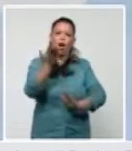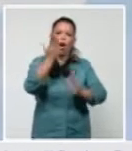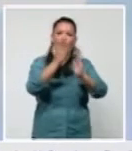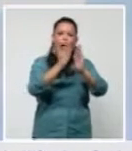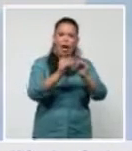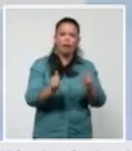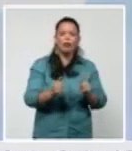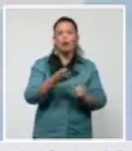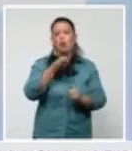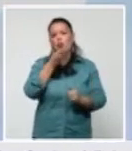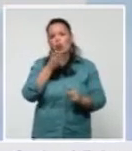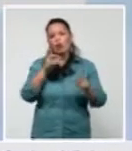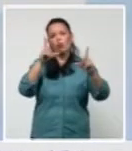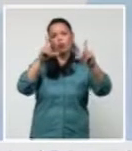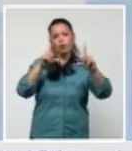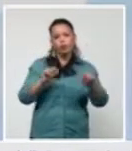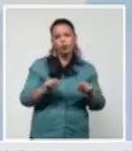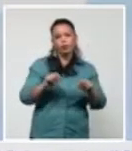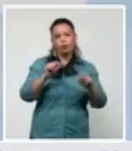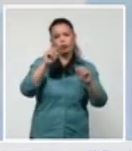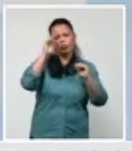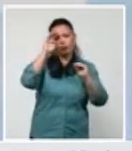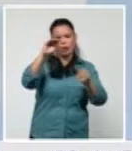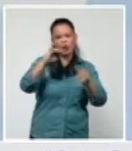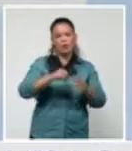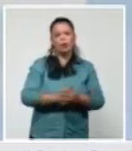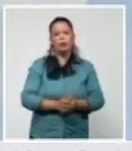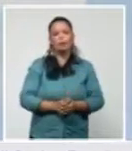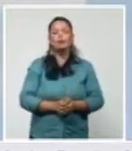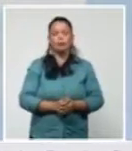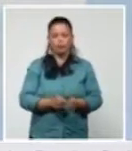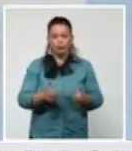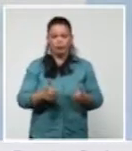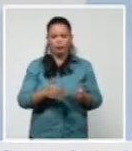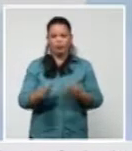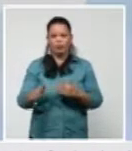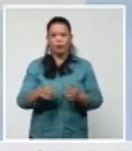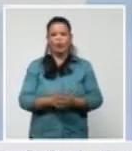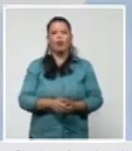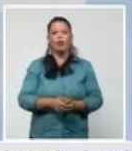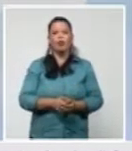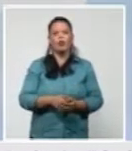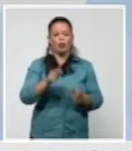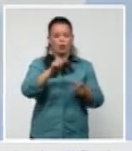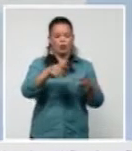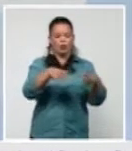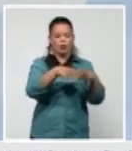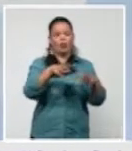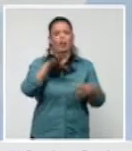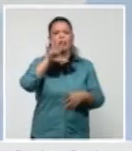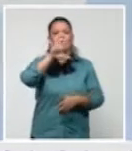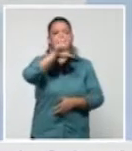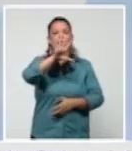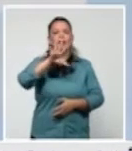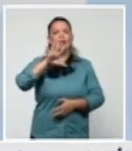cases. Of these, 550, or 99.3%, are clinically